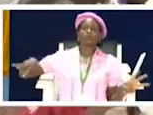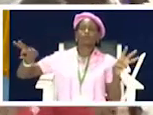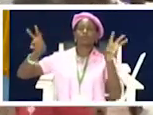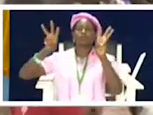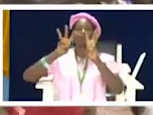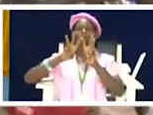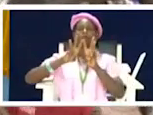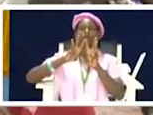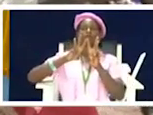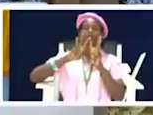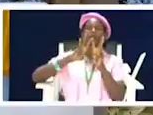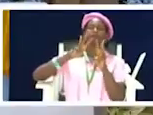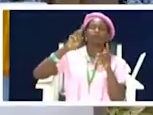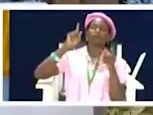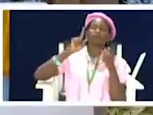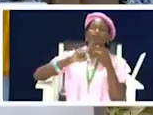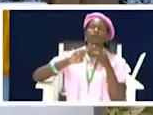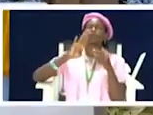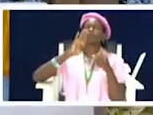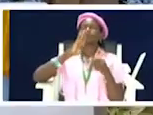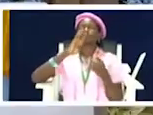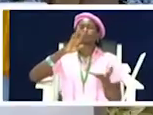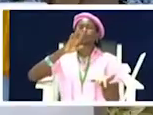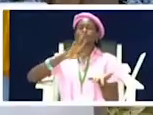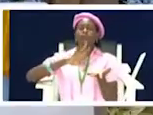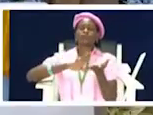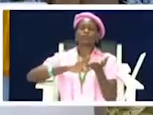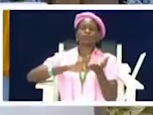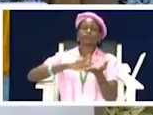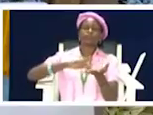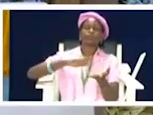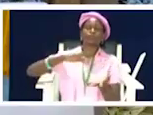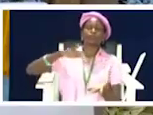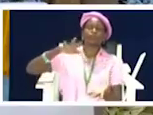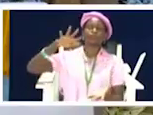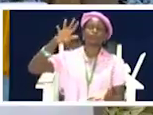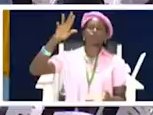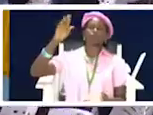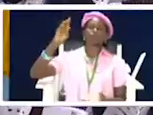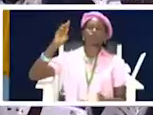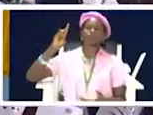You are worthy to be